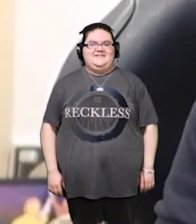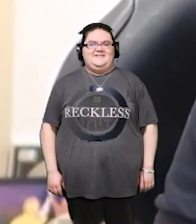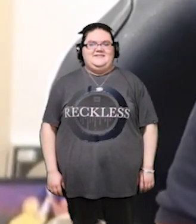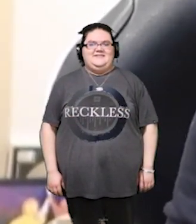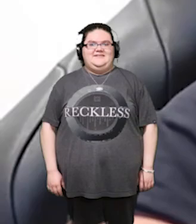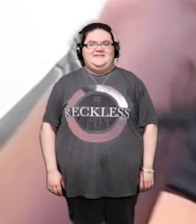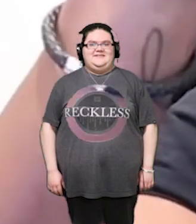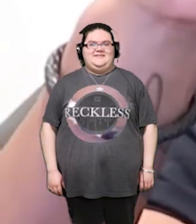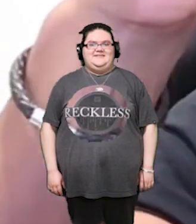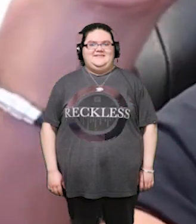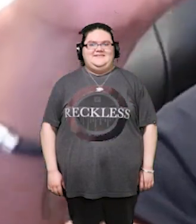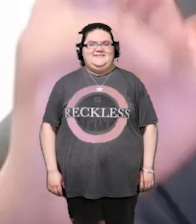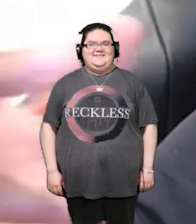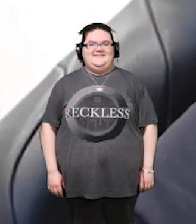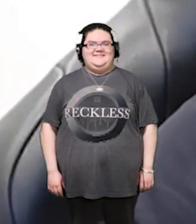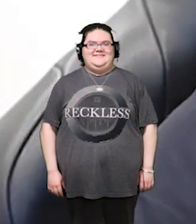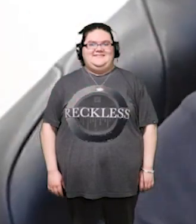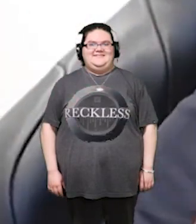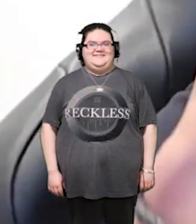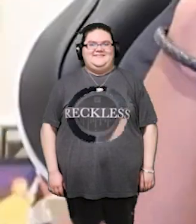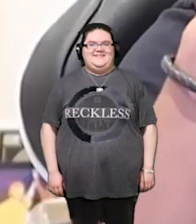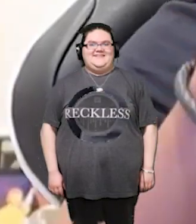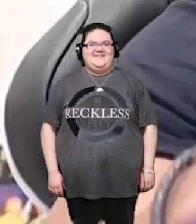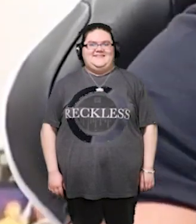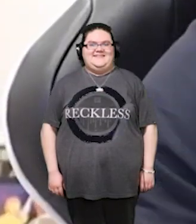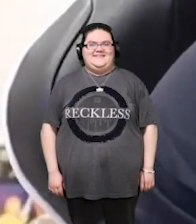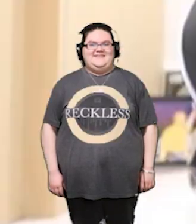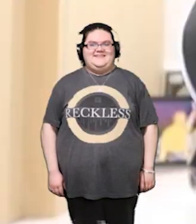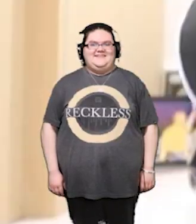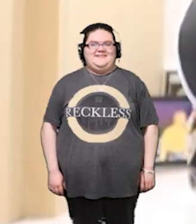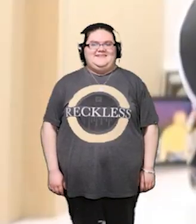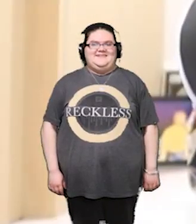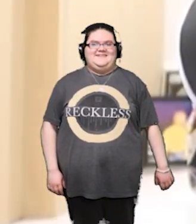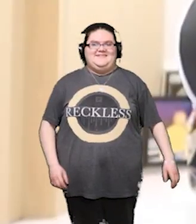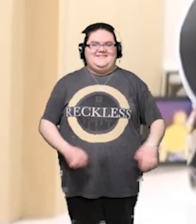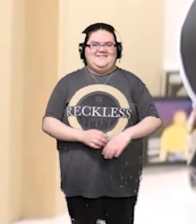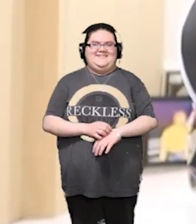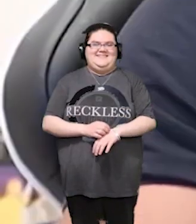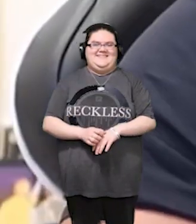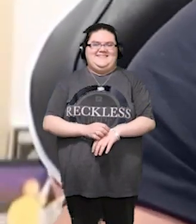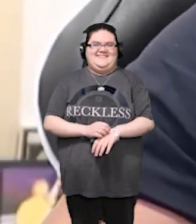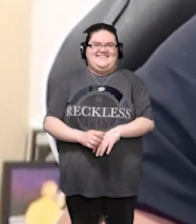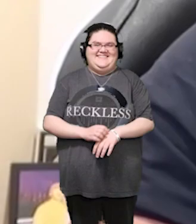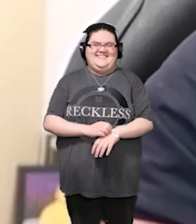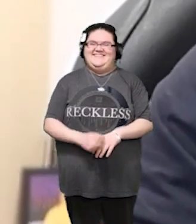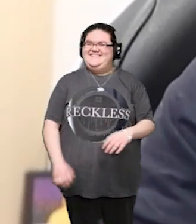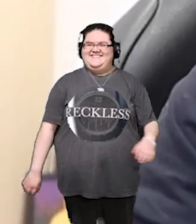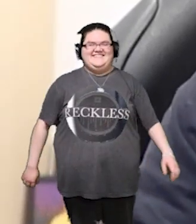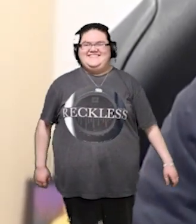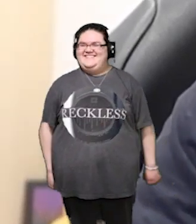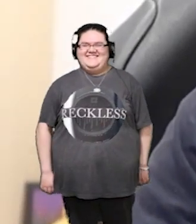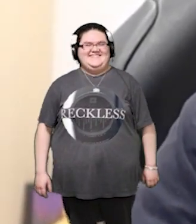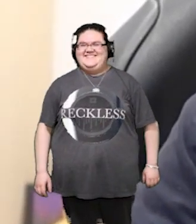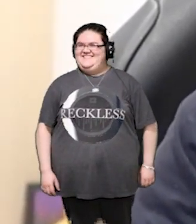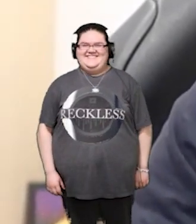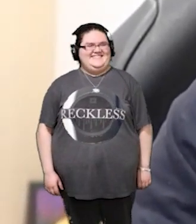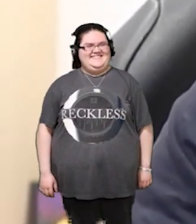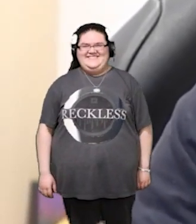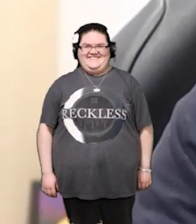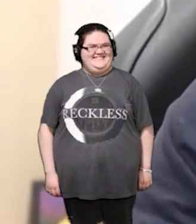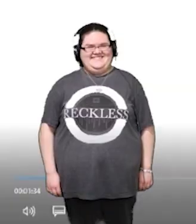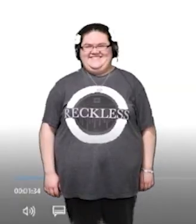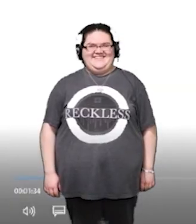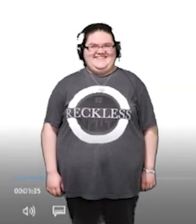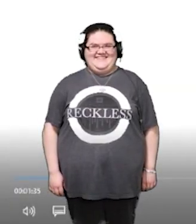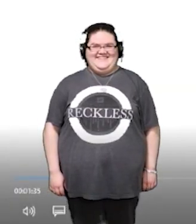and he's just said, no, shut up, get out my way, or just ignored them. But as soon as he's in the hood, man's out here singing his